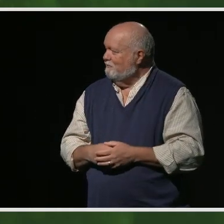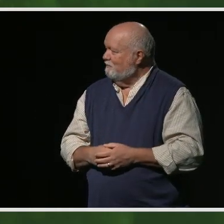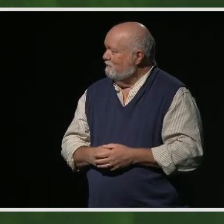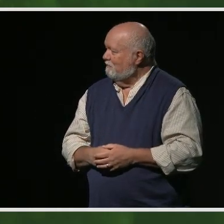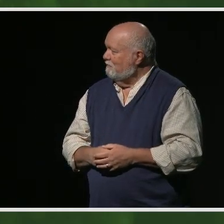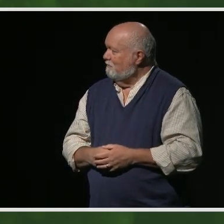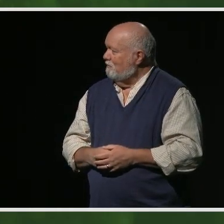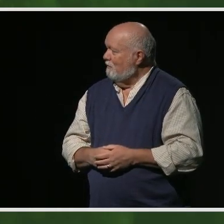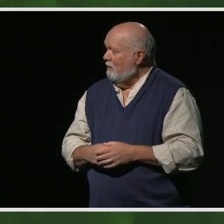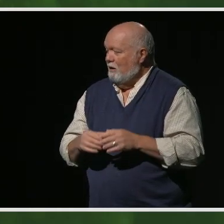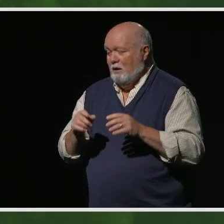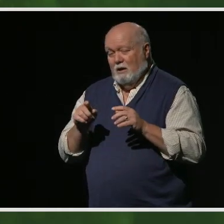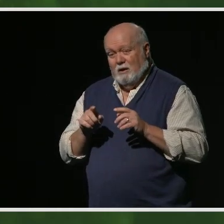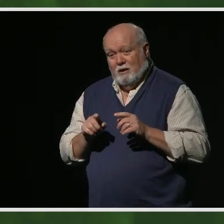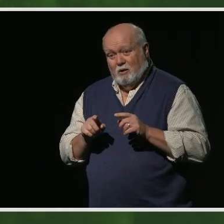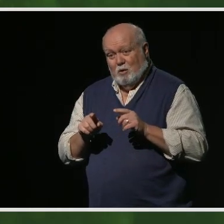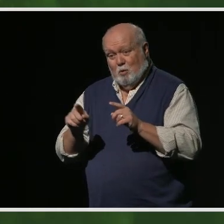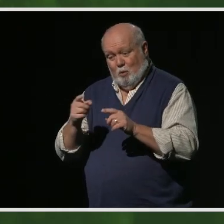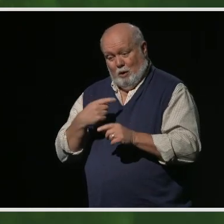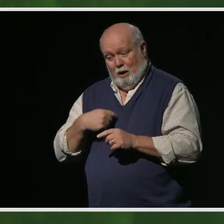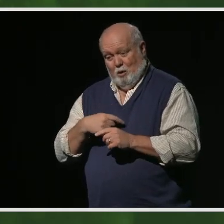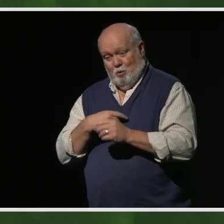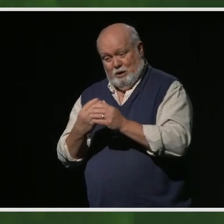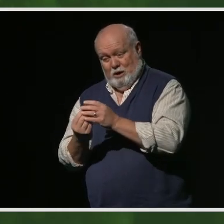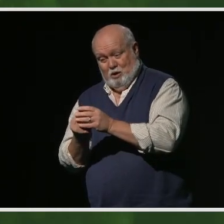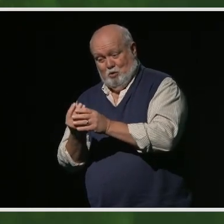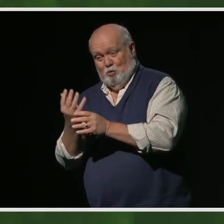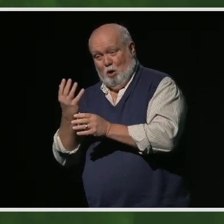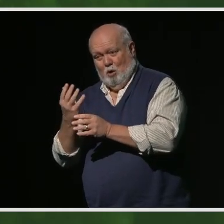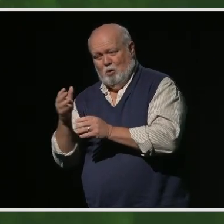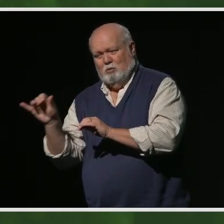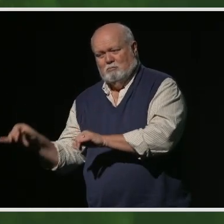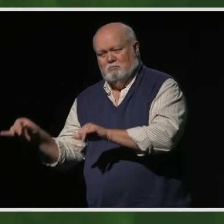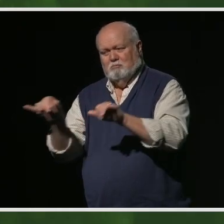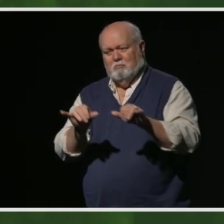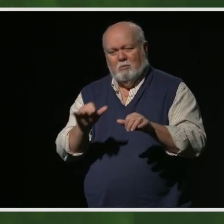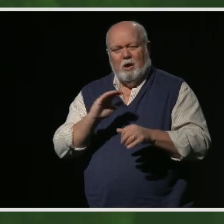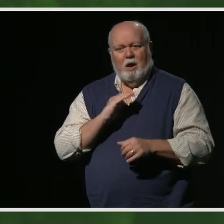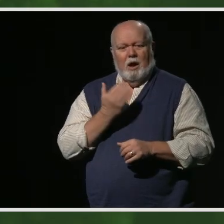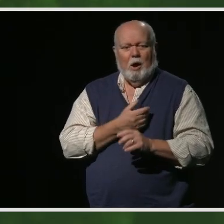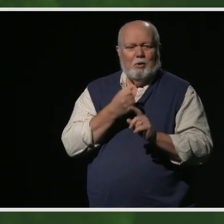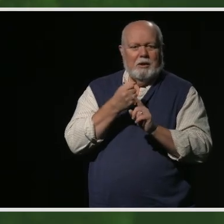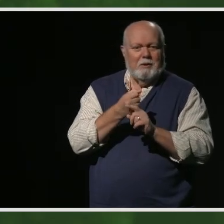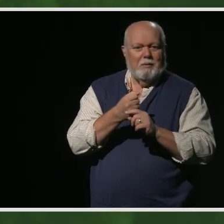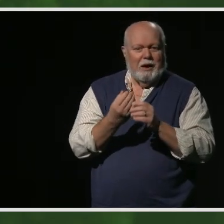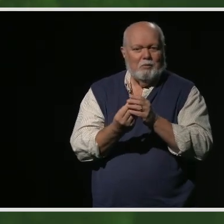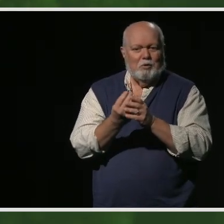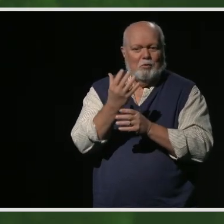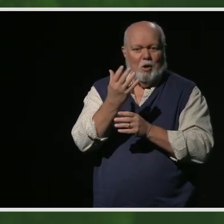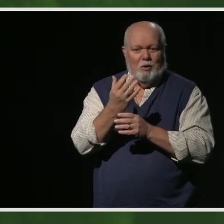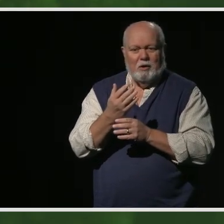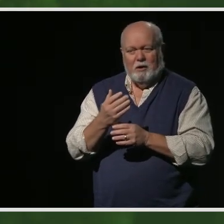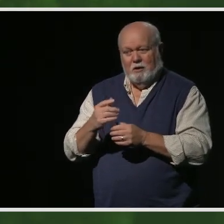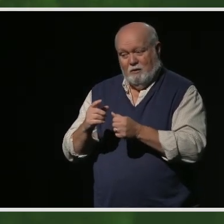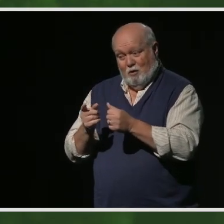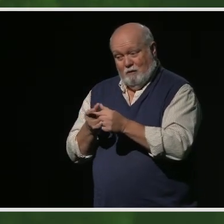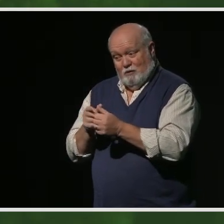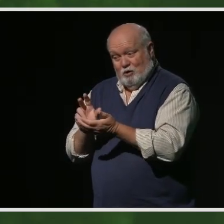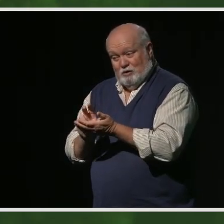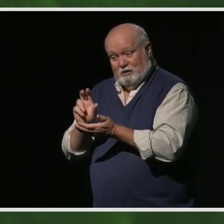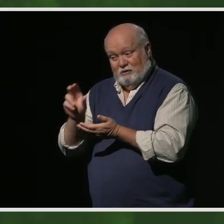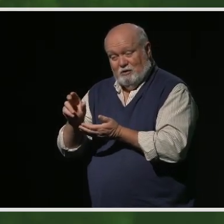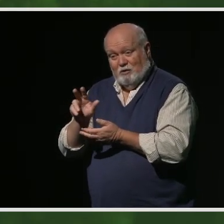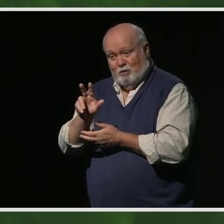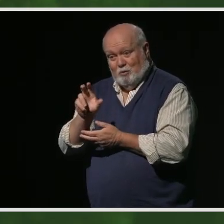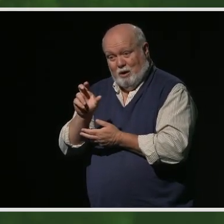As we grow, our impact will grow. At an initial revenue of $300,000, we anticipate